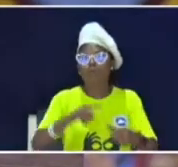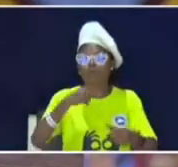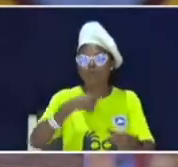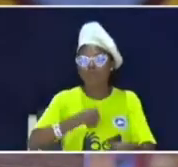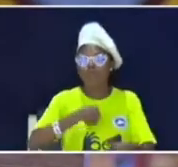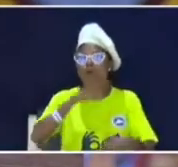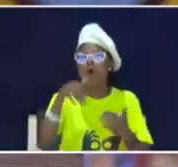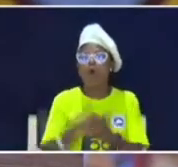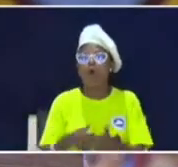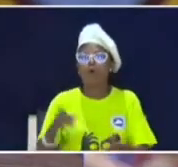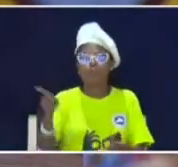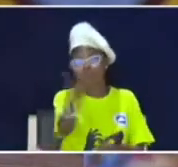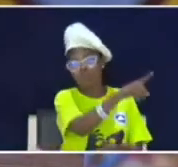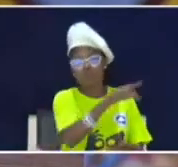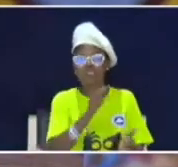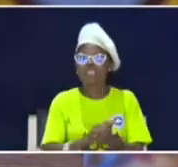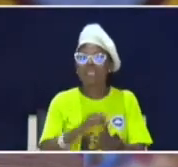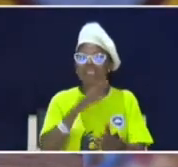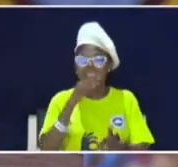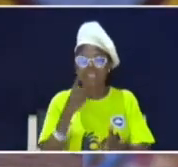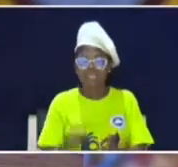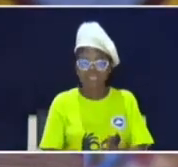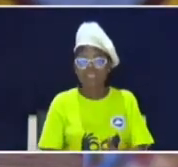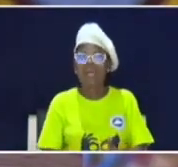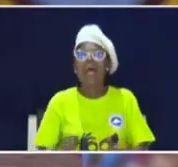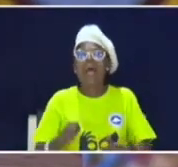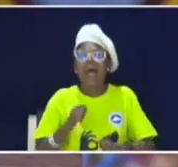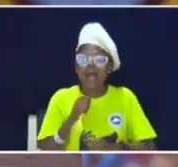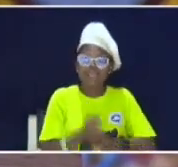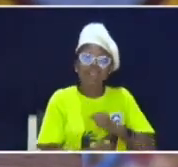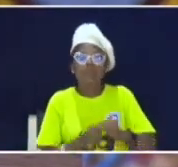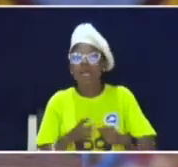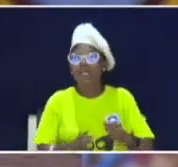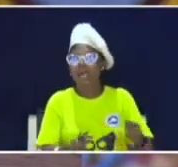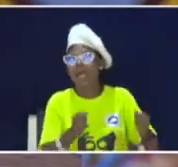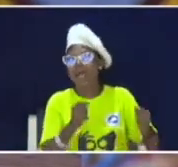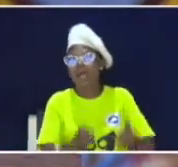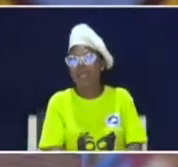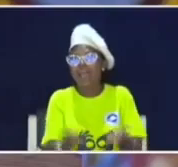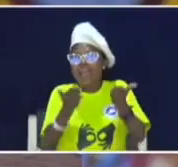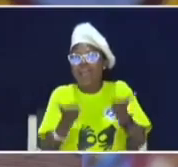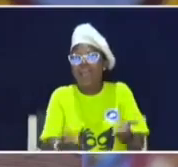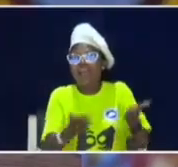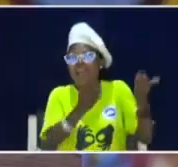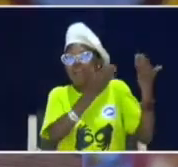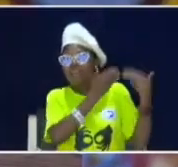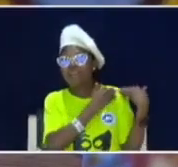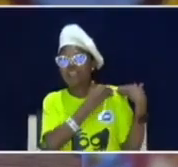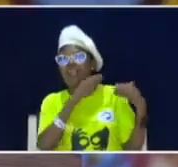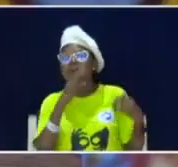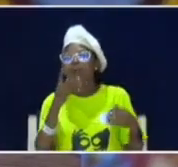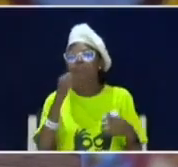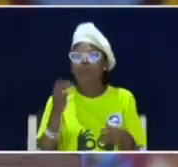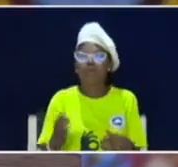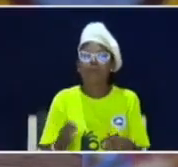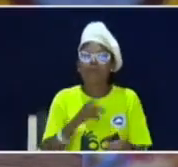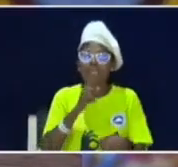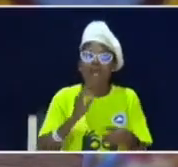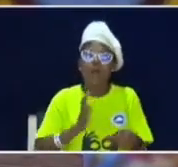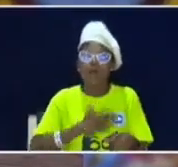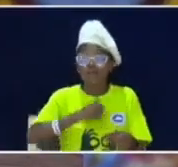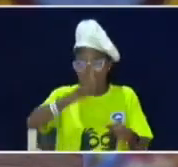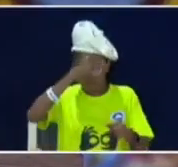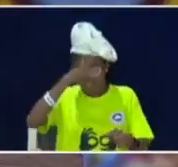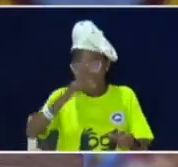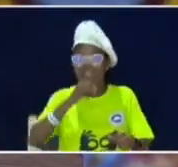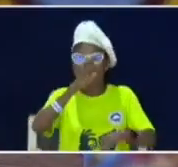are burdened and heavily laden, and I will grant you rest. When our Father and the Lord come tonight for the altar call, I